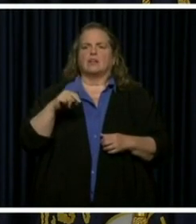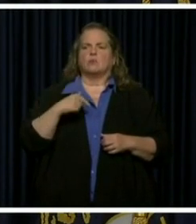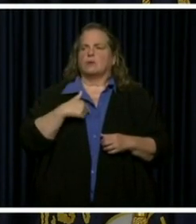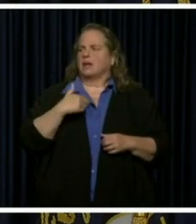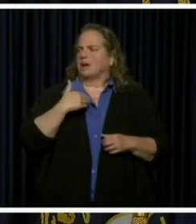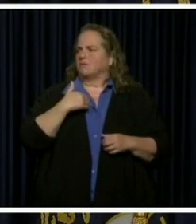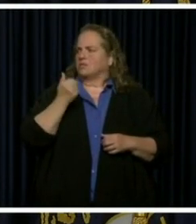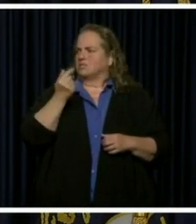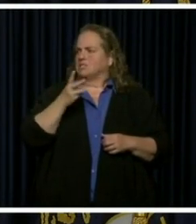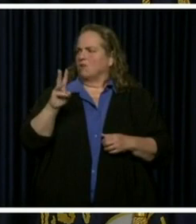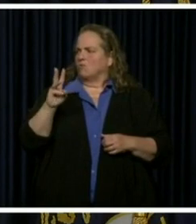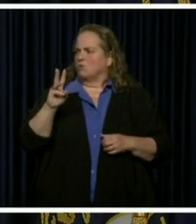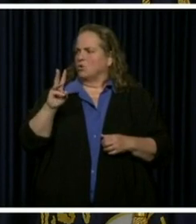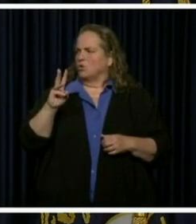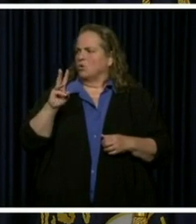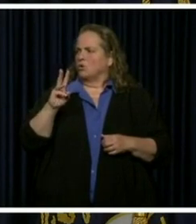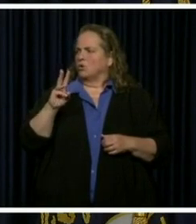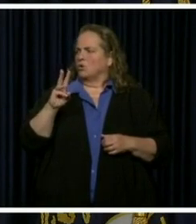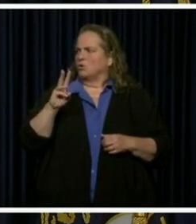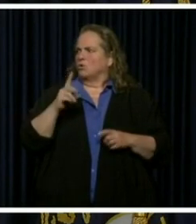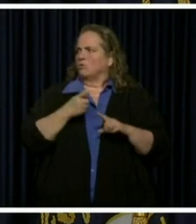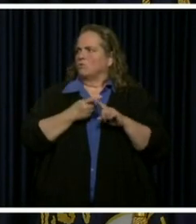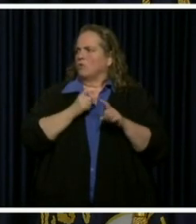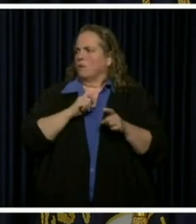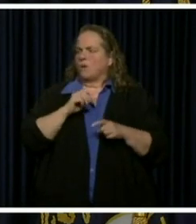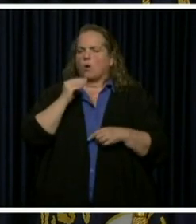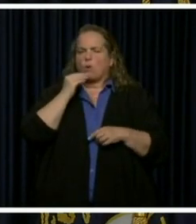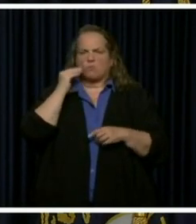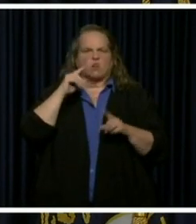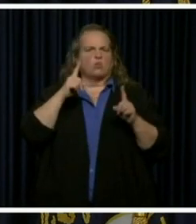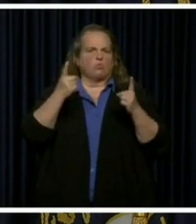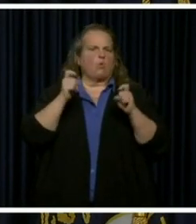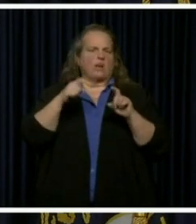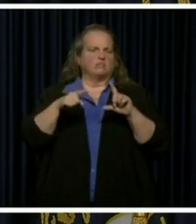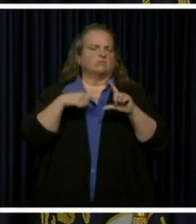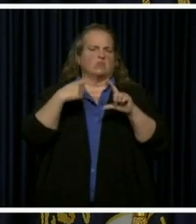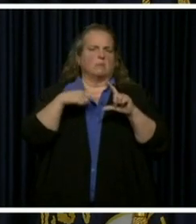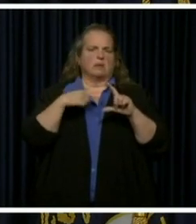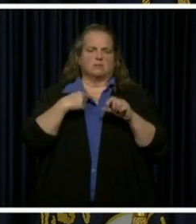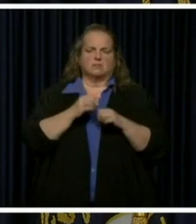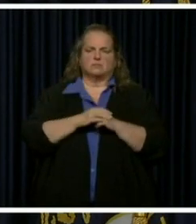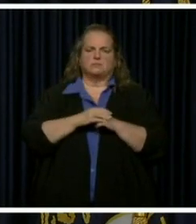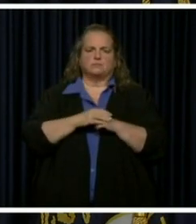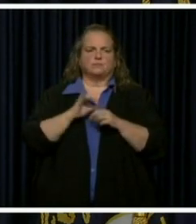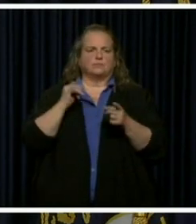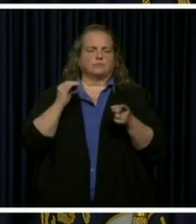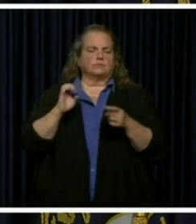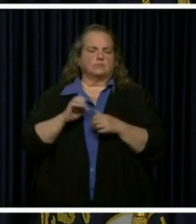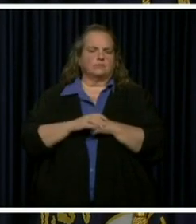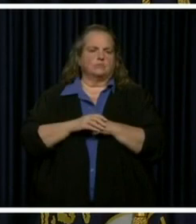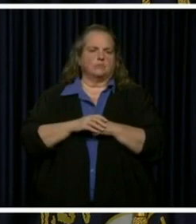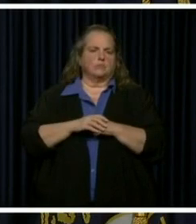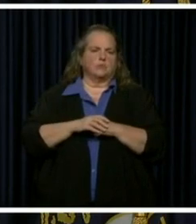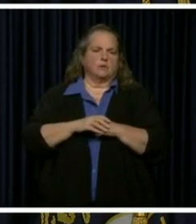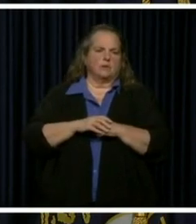have several from home. But let's start off with Joe. Welcome